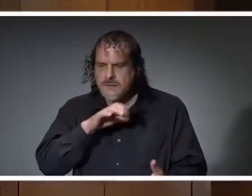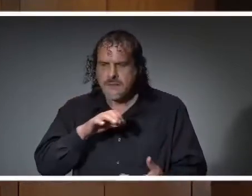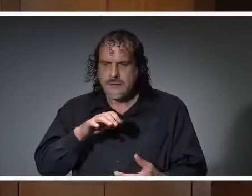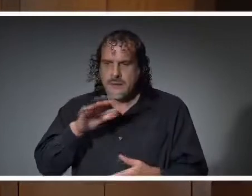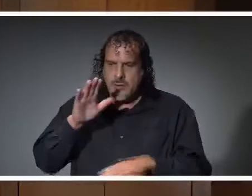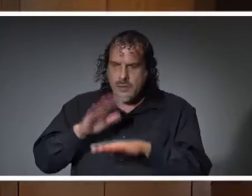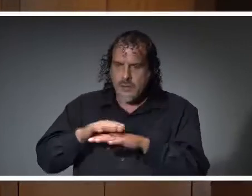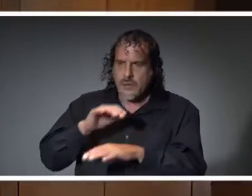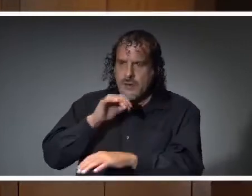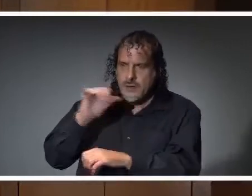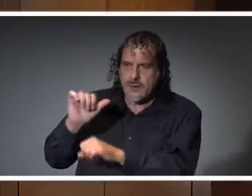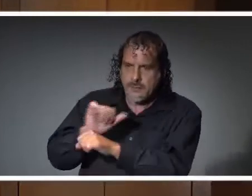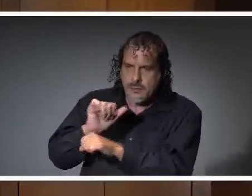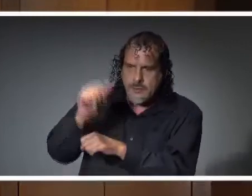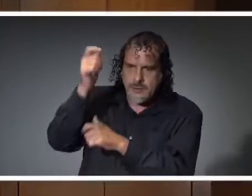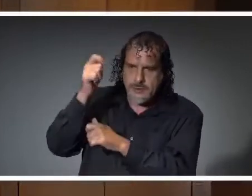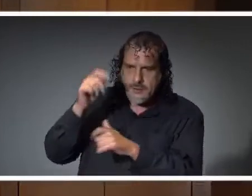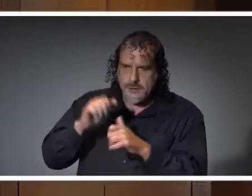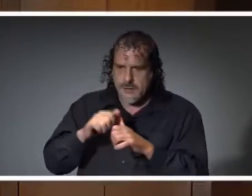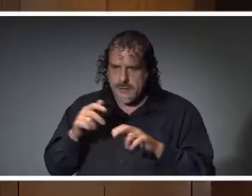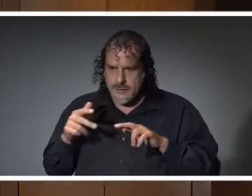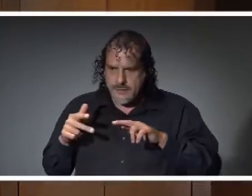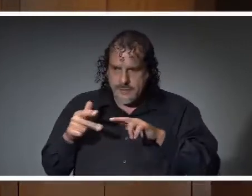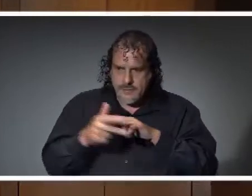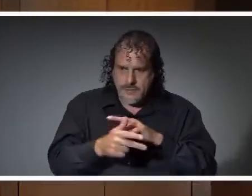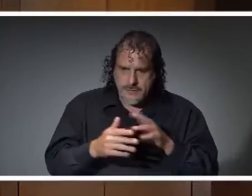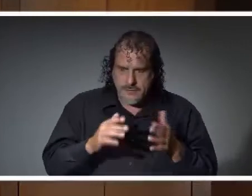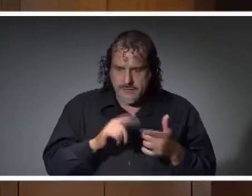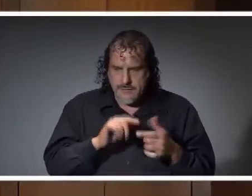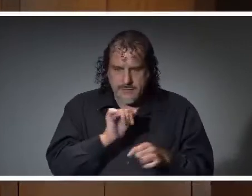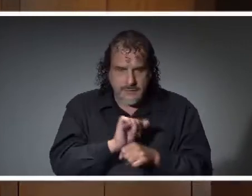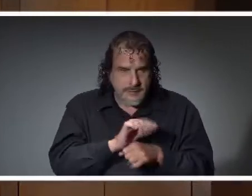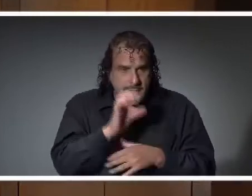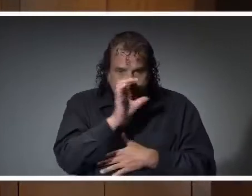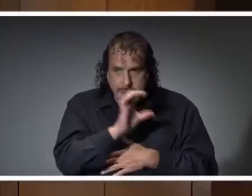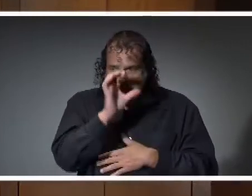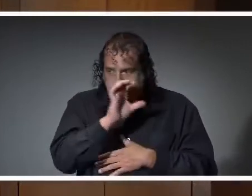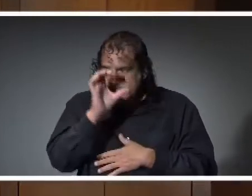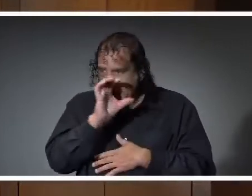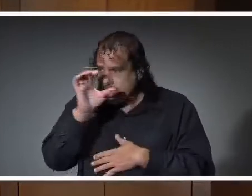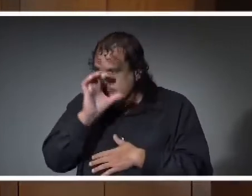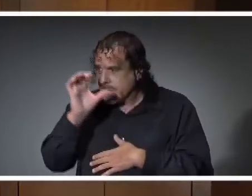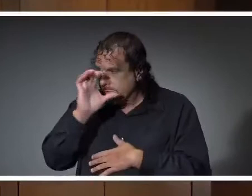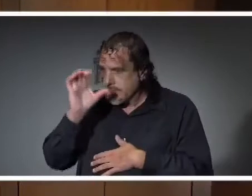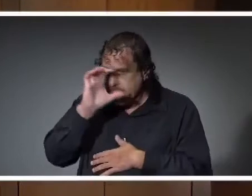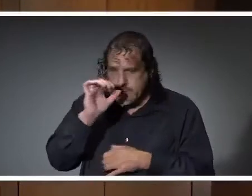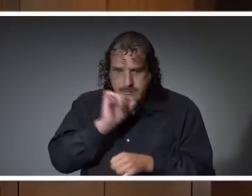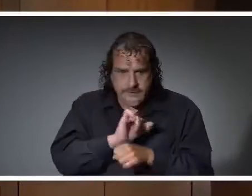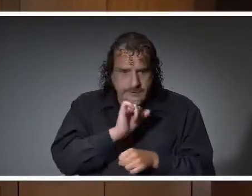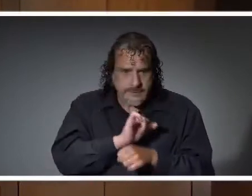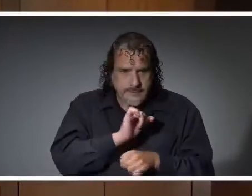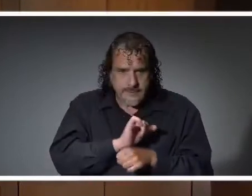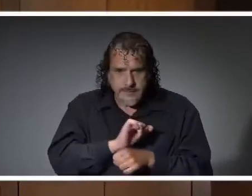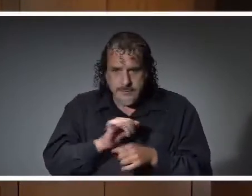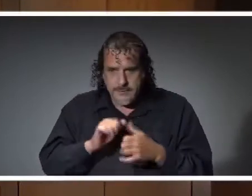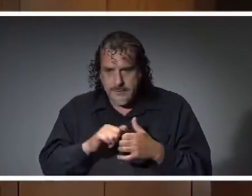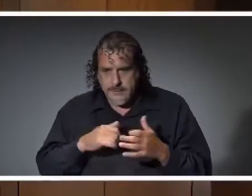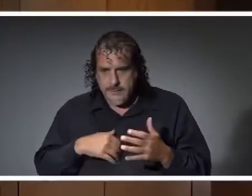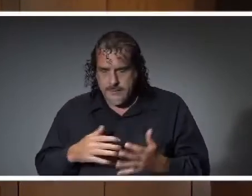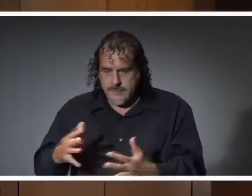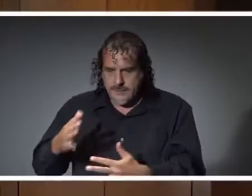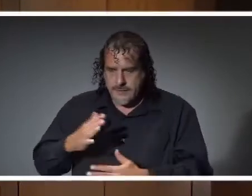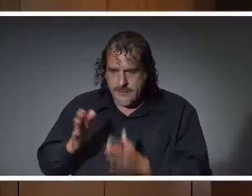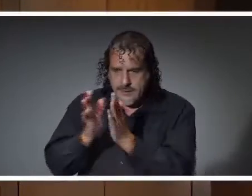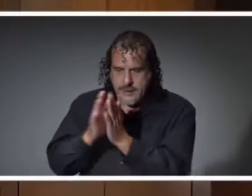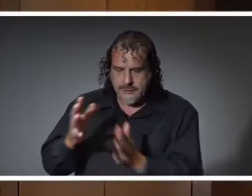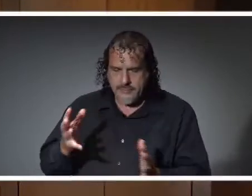unemployment. They said that they had gotten cut off when the searching for work requirement was in place, and said they filed for an appeal, but because